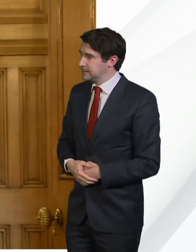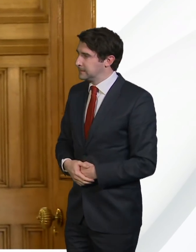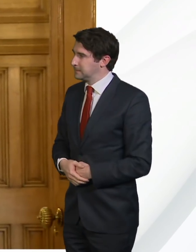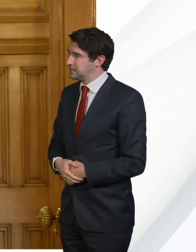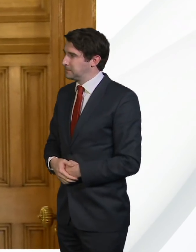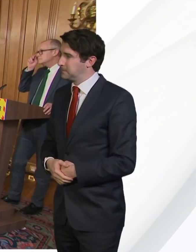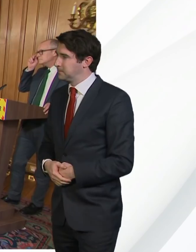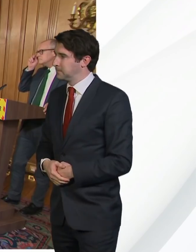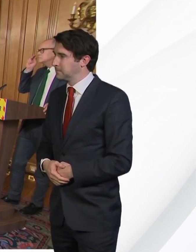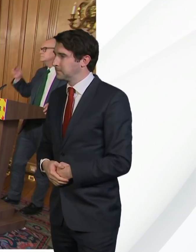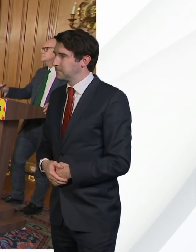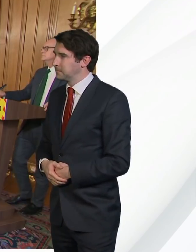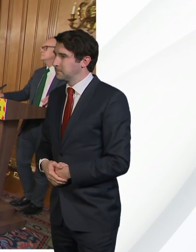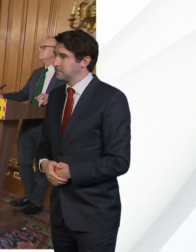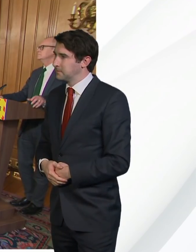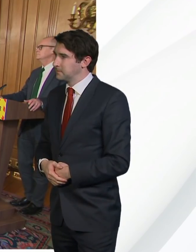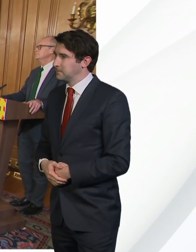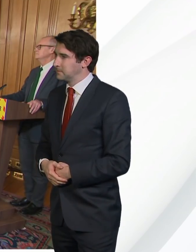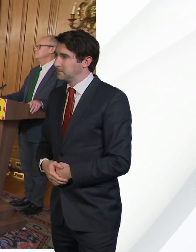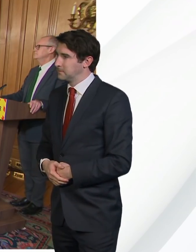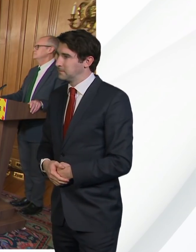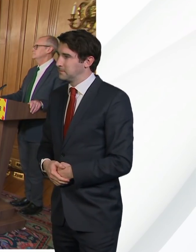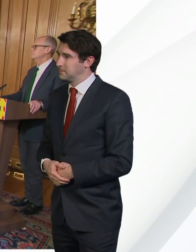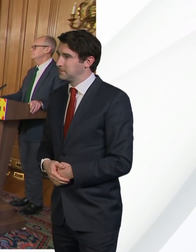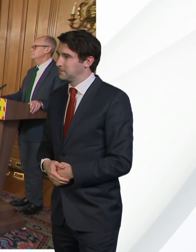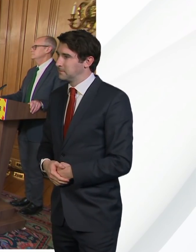the media, I think Hugh Pym from the BBC is first up. Hugh.